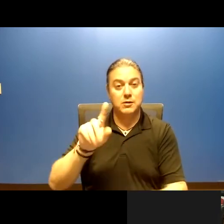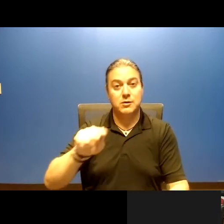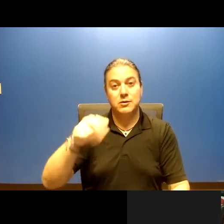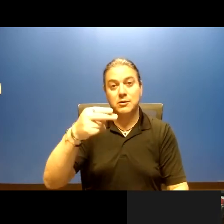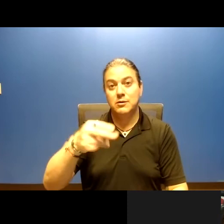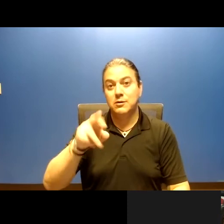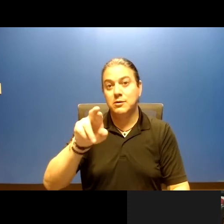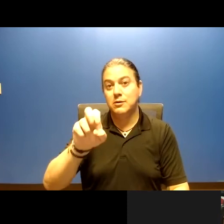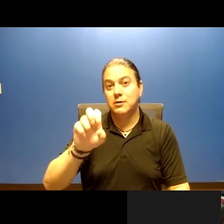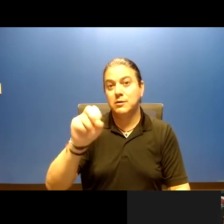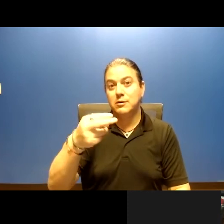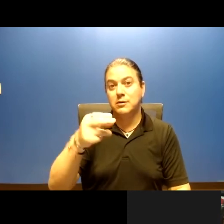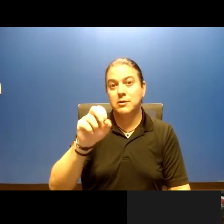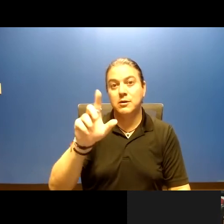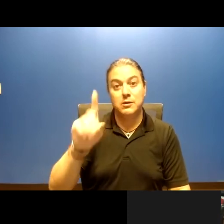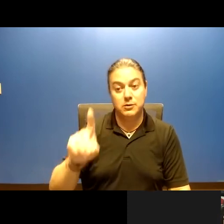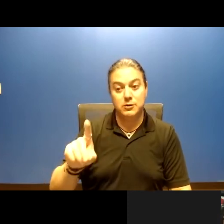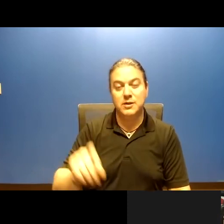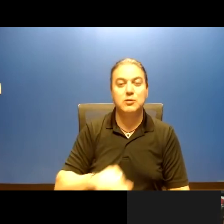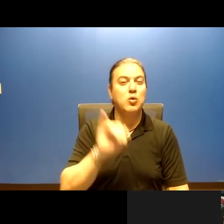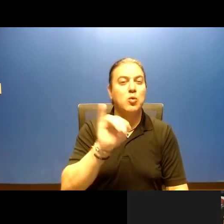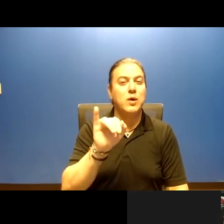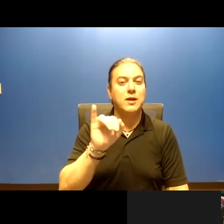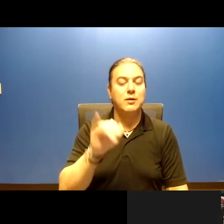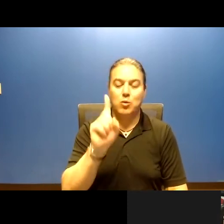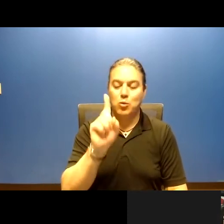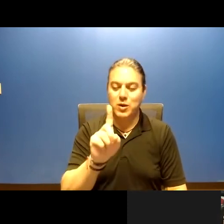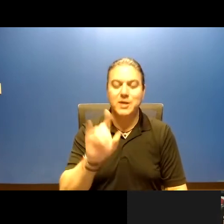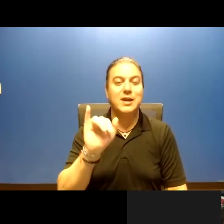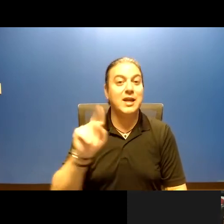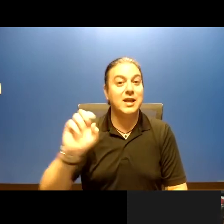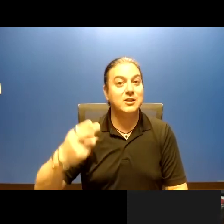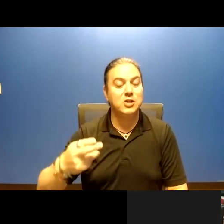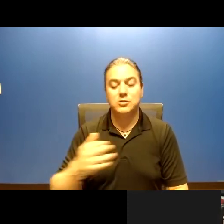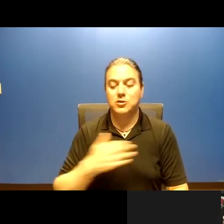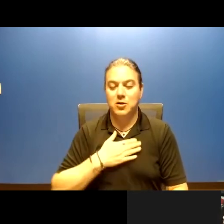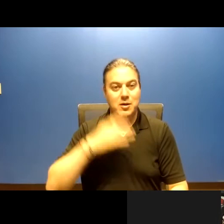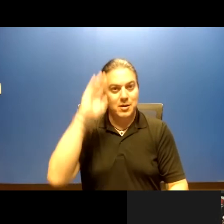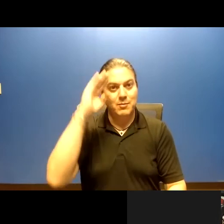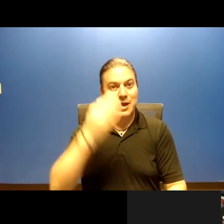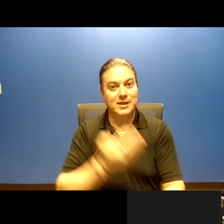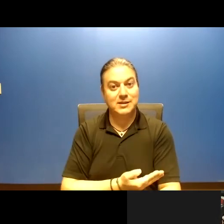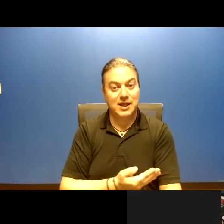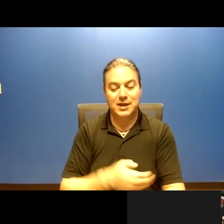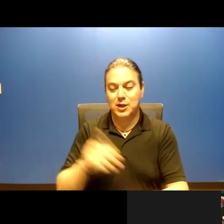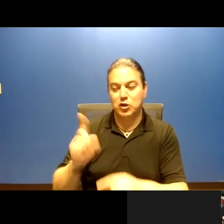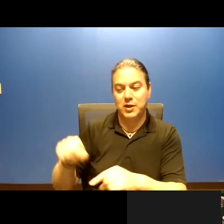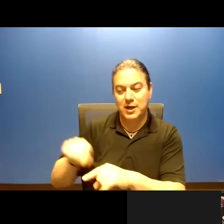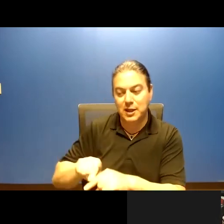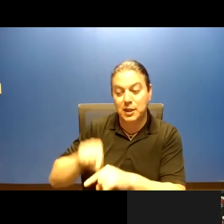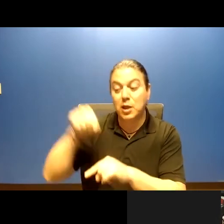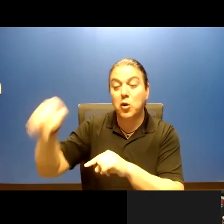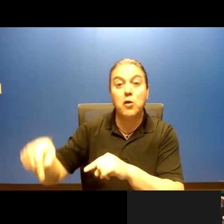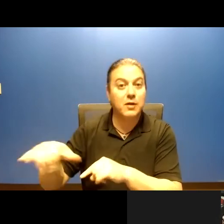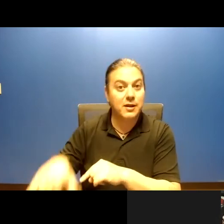something that my son couldn't get over at first. And so we actually had to add a piece there in order to correct